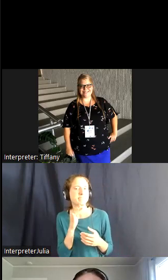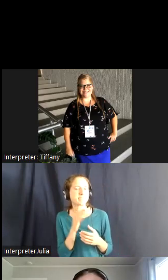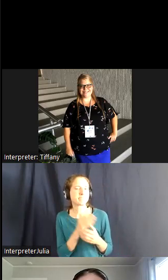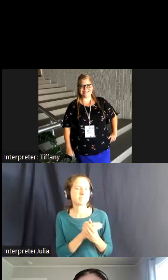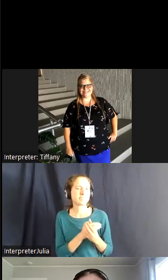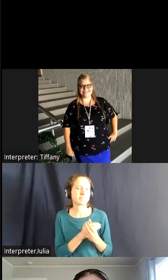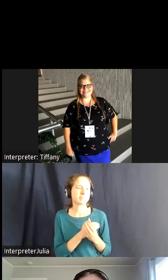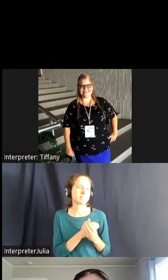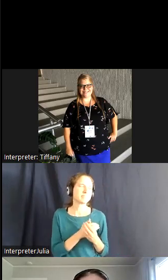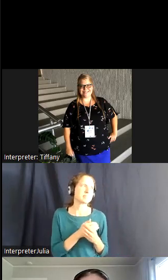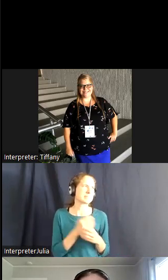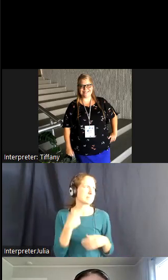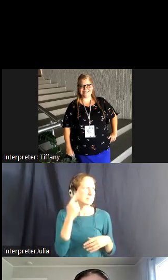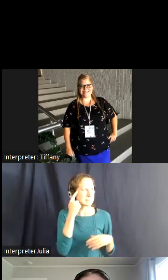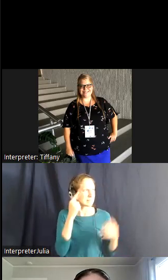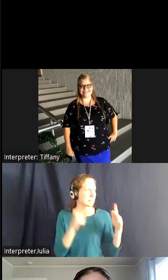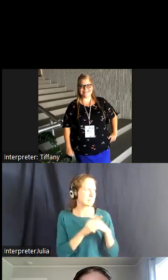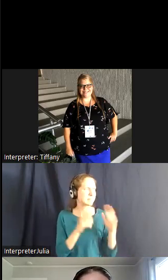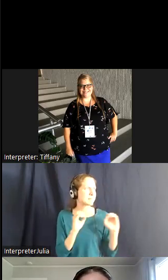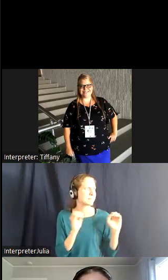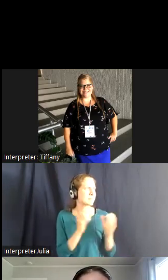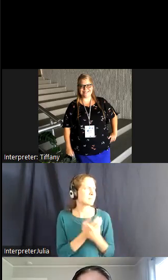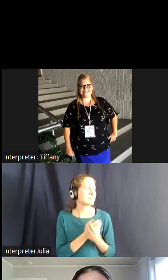Not straight off the top of my head. I think that